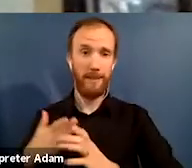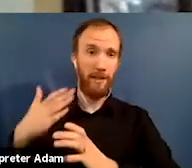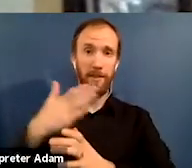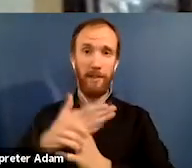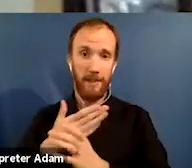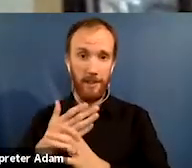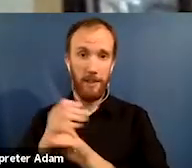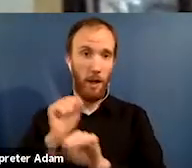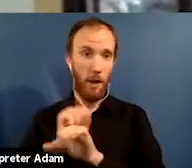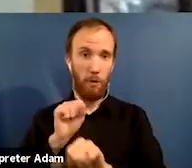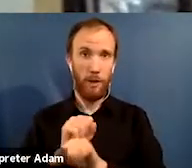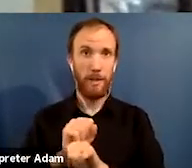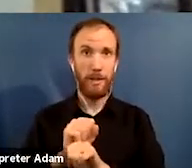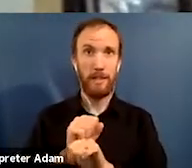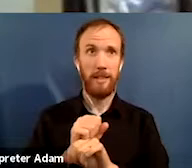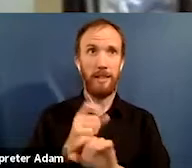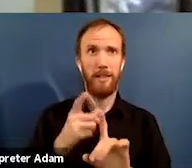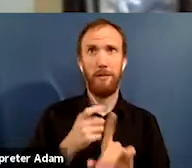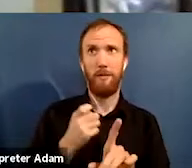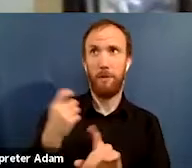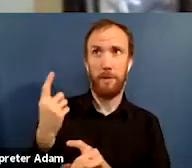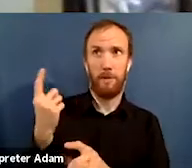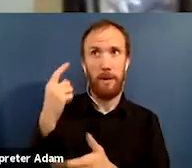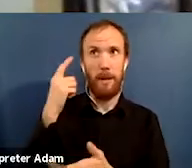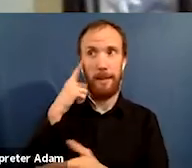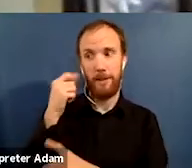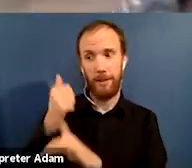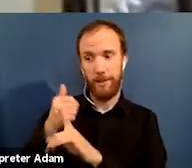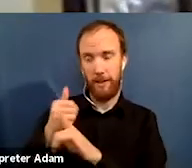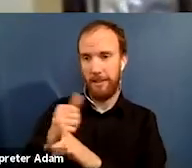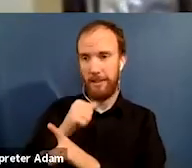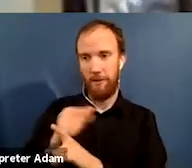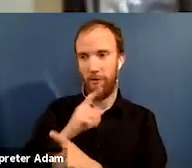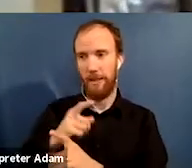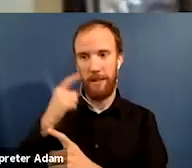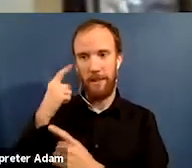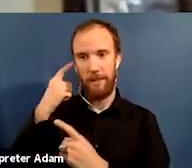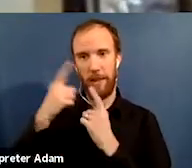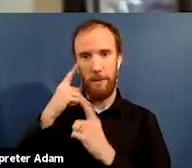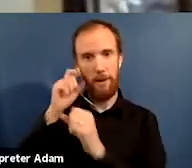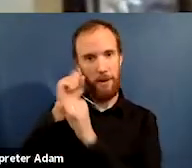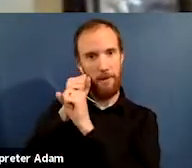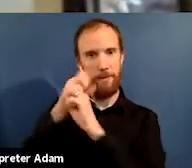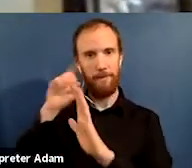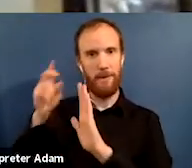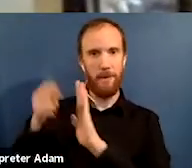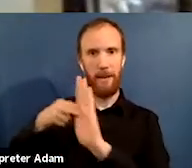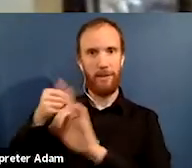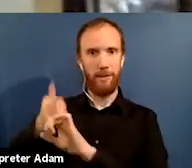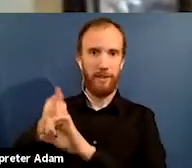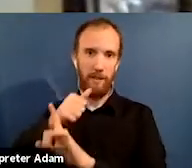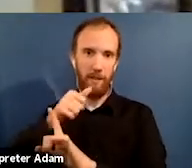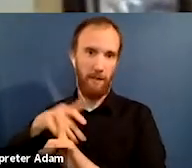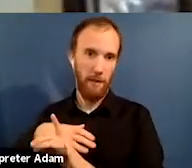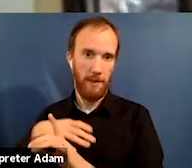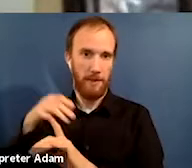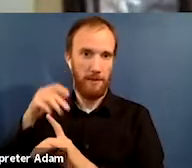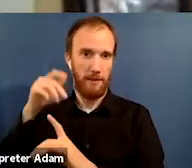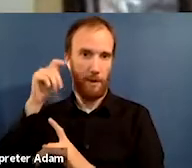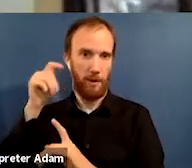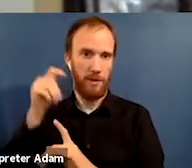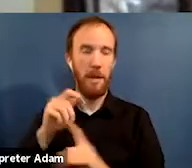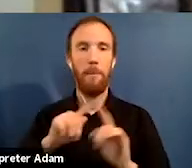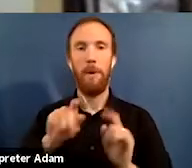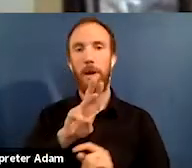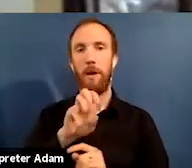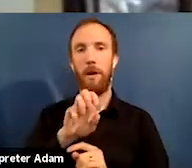think anchors her own work in feminist theory, although I do think this is an influence, is Wendy Chun's group at Simon